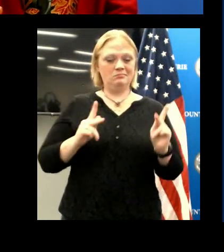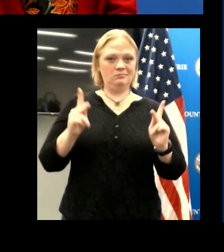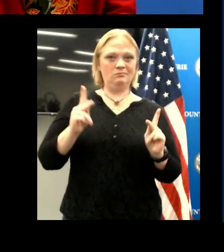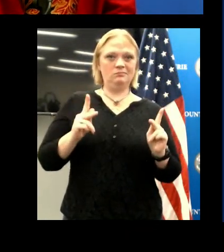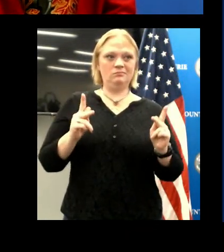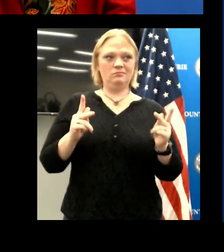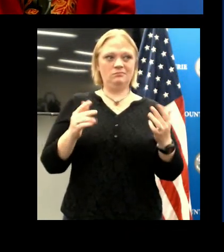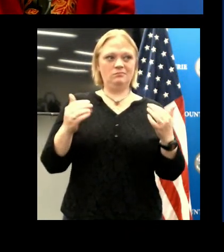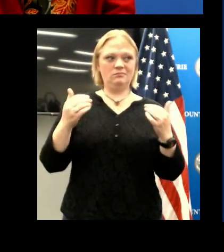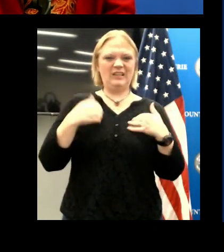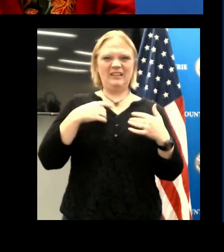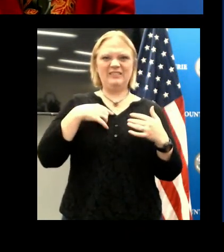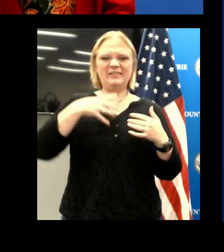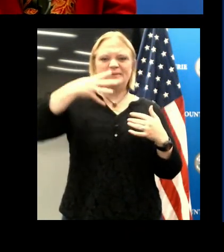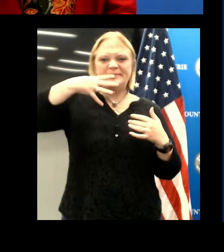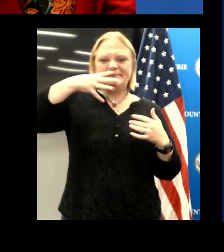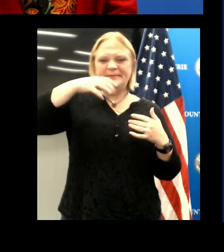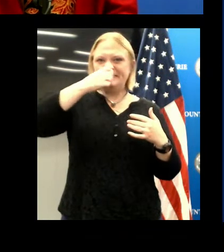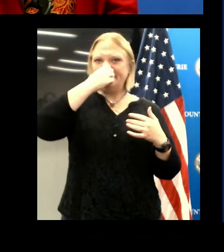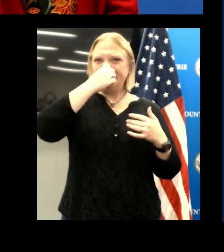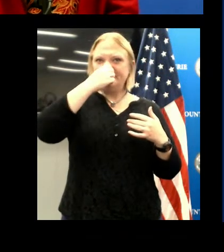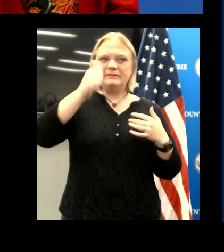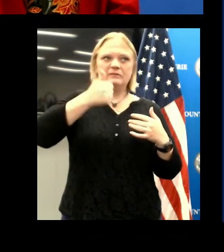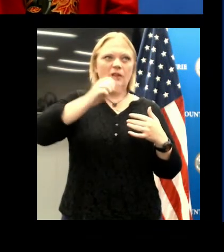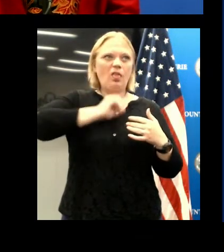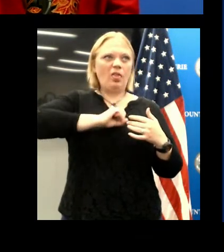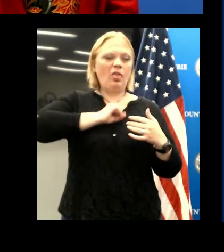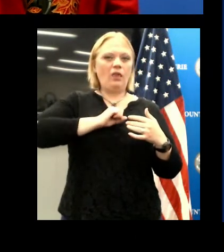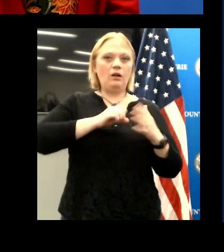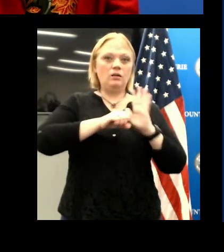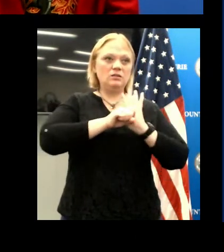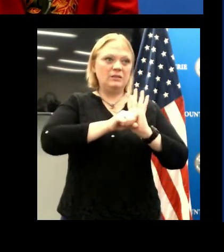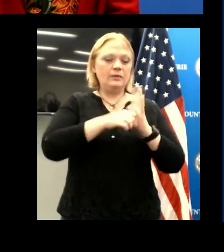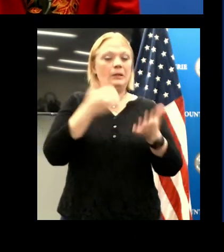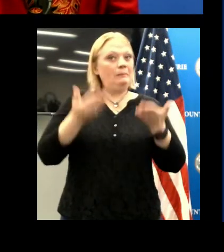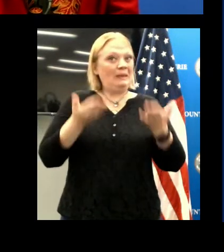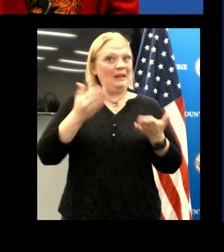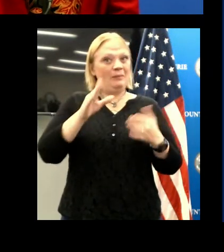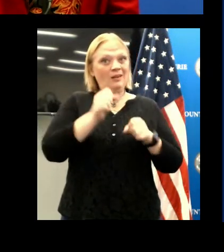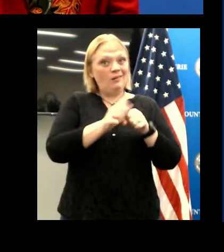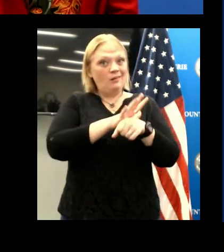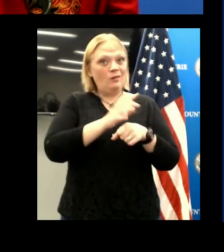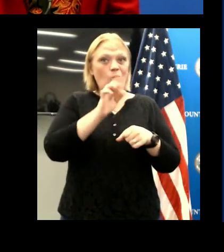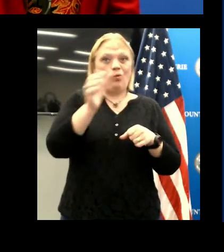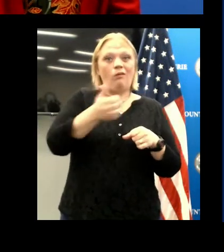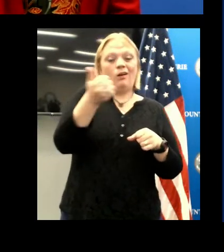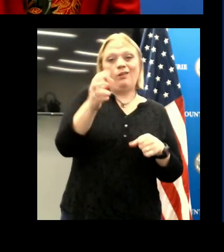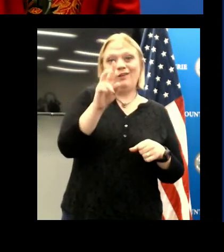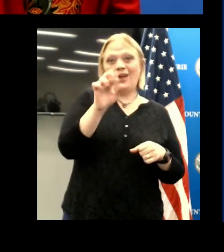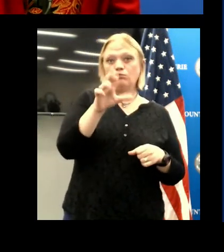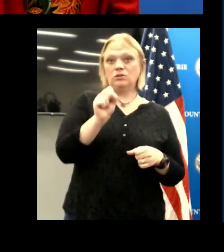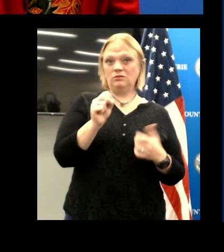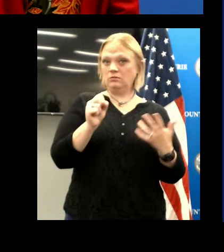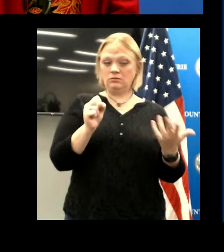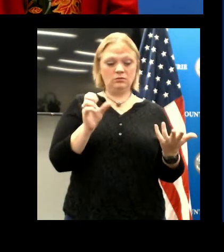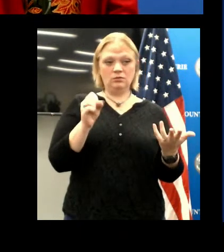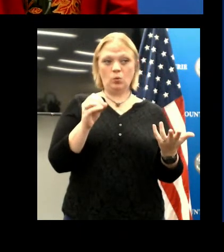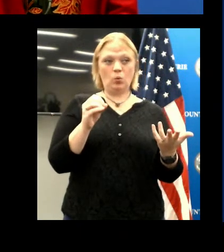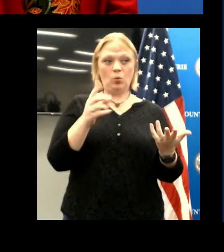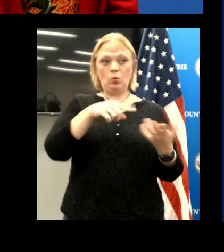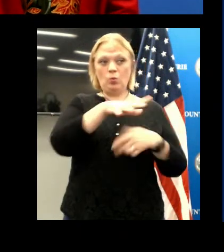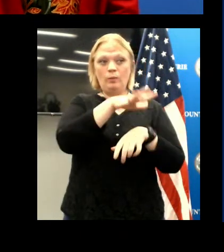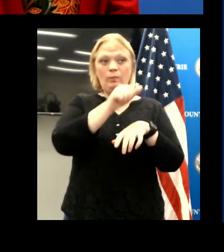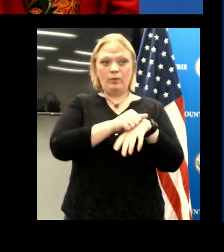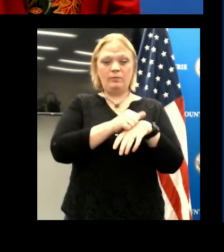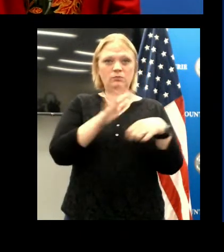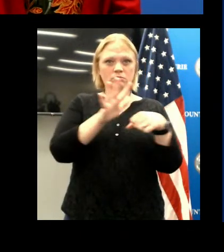have sniffles and other respiratory symptoms that could be from COVID-19. It could be from other viruses. So these appointments